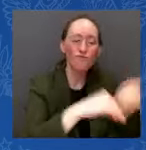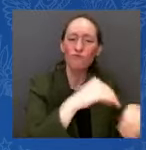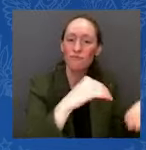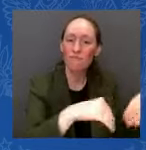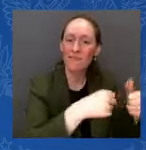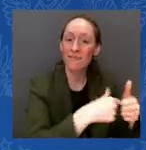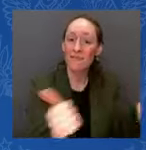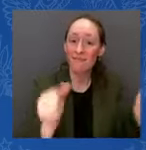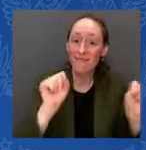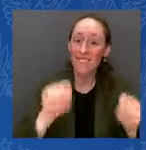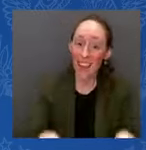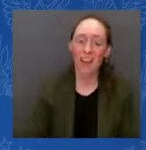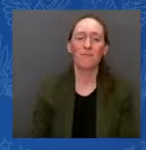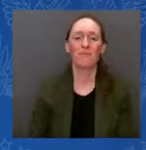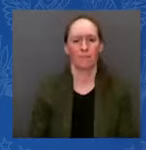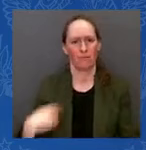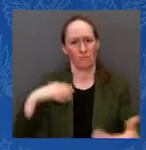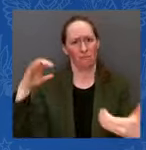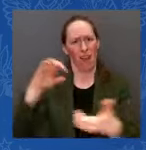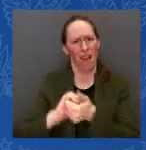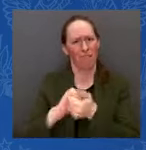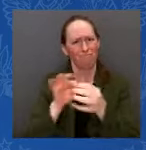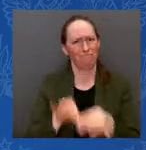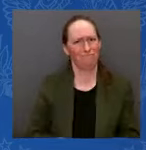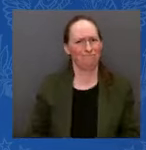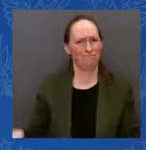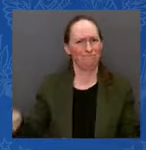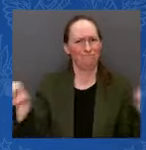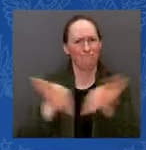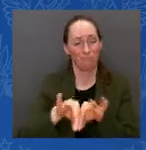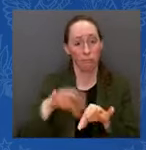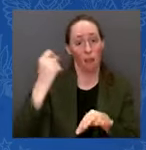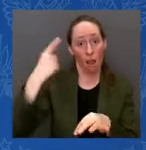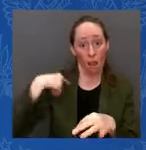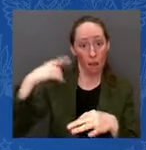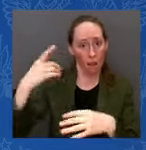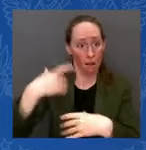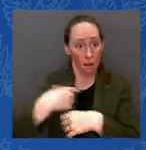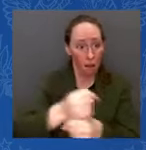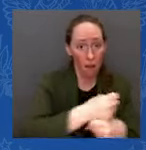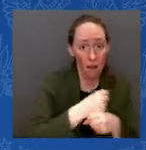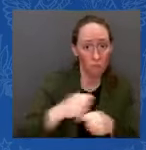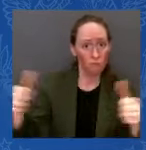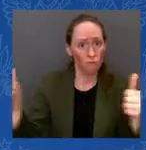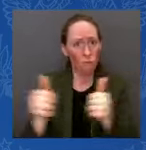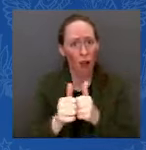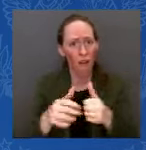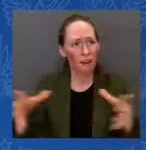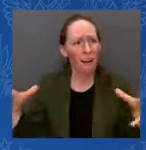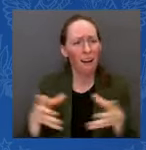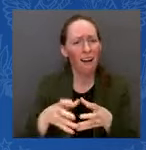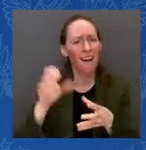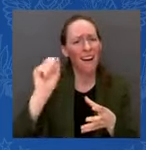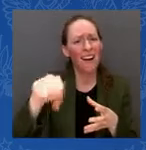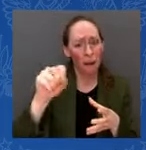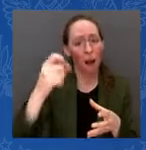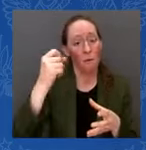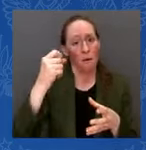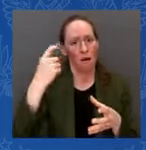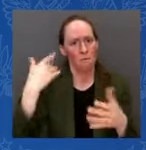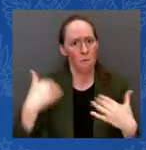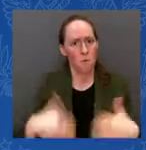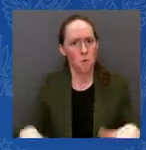submarines together, they will also be truly interoperable. The Royal Navy will operate the same